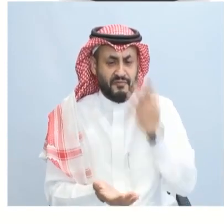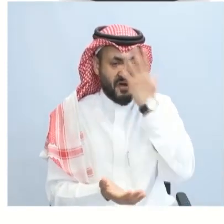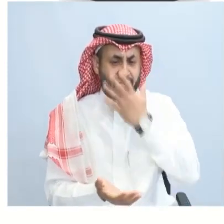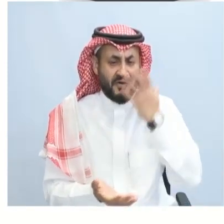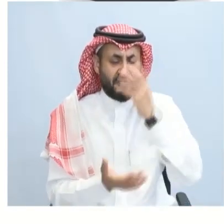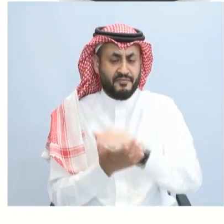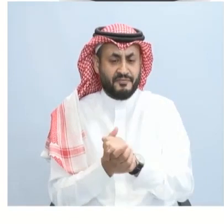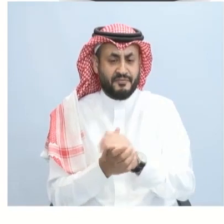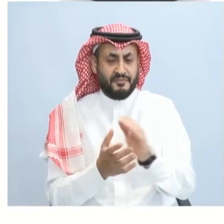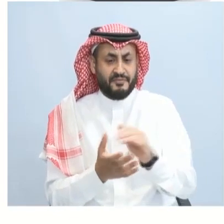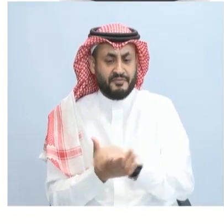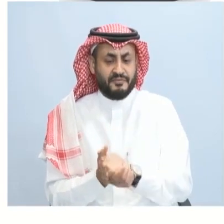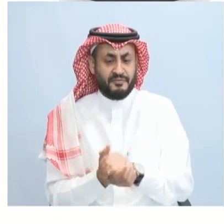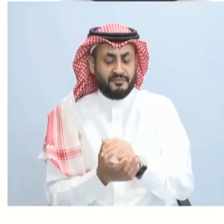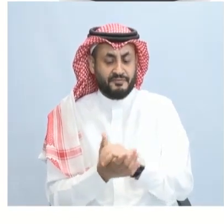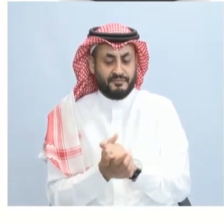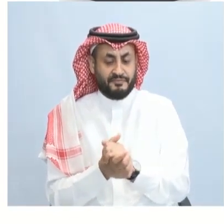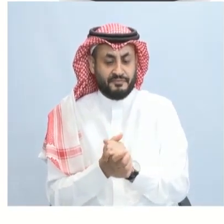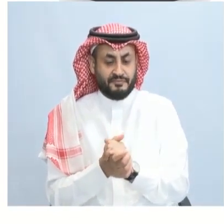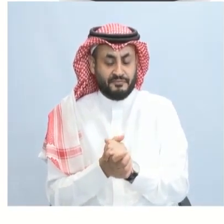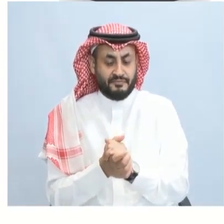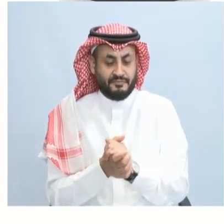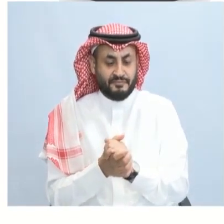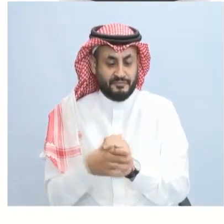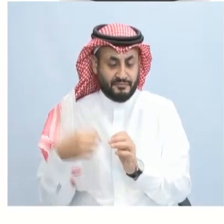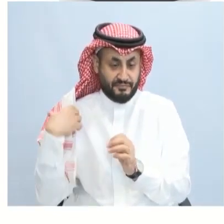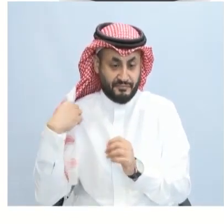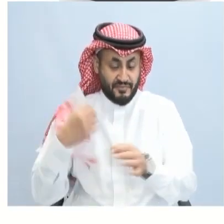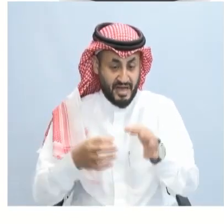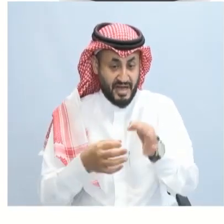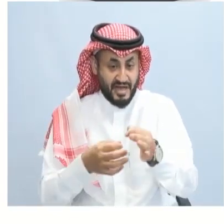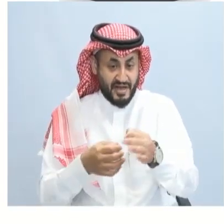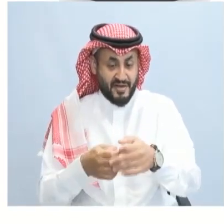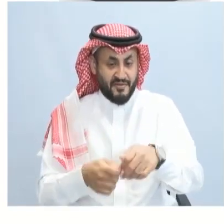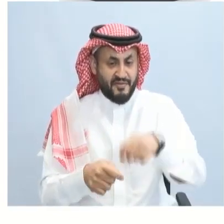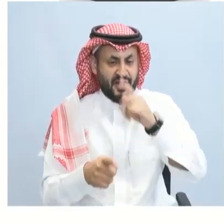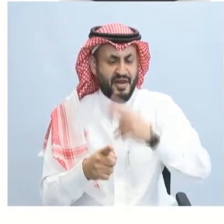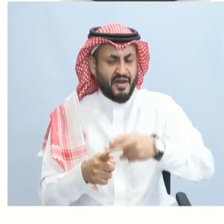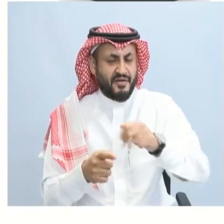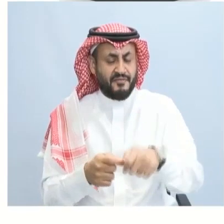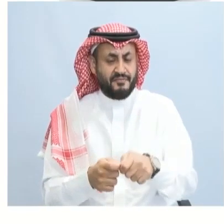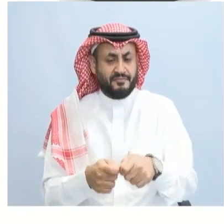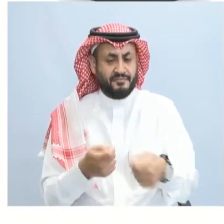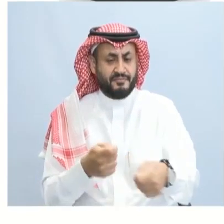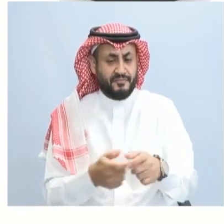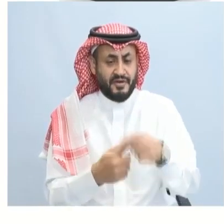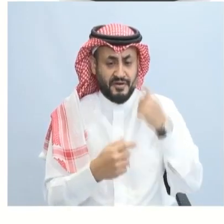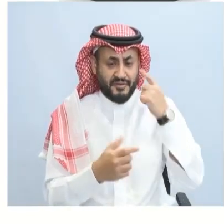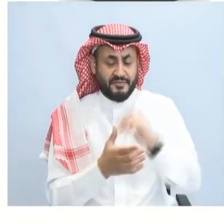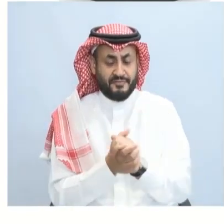used until the middle of the 1900s. The earliest metal coins were produced in China around